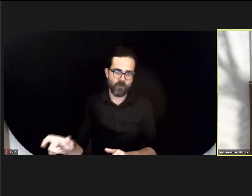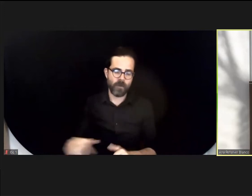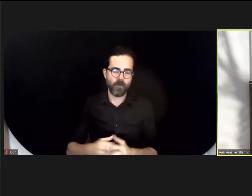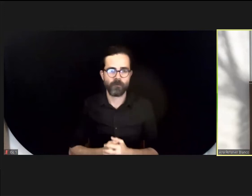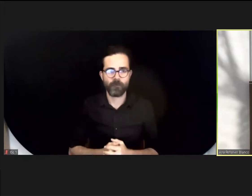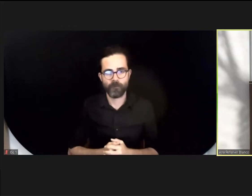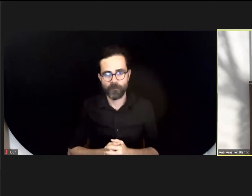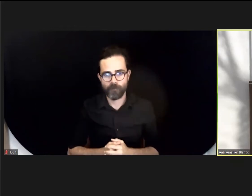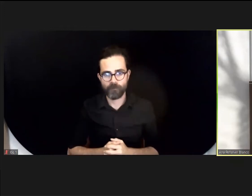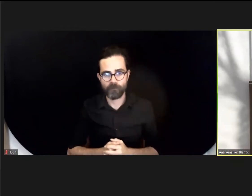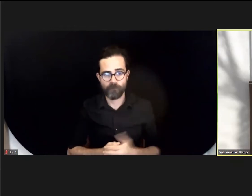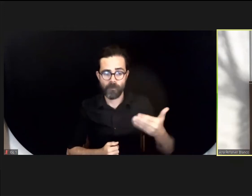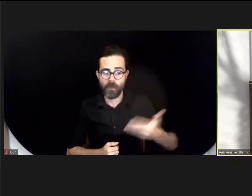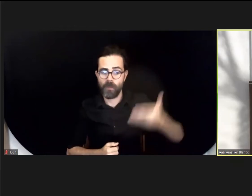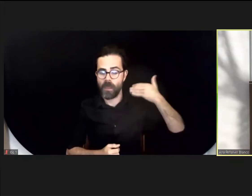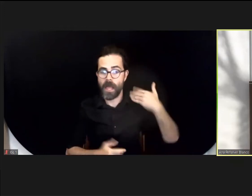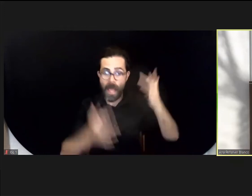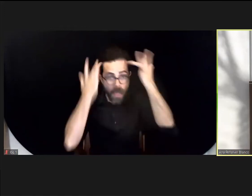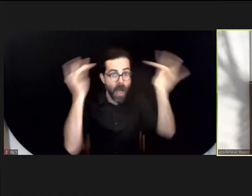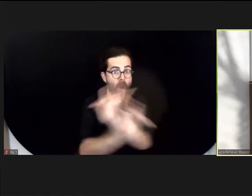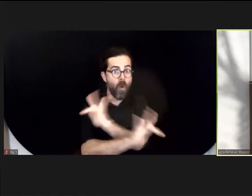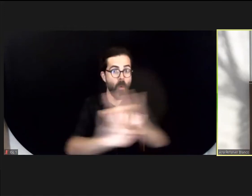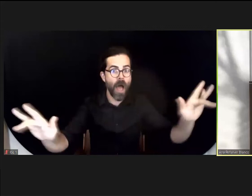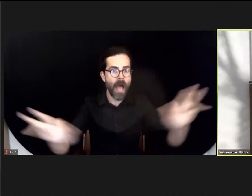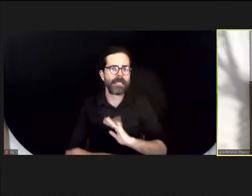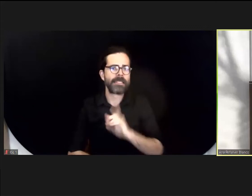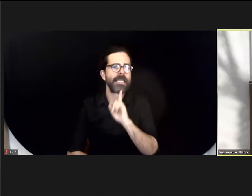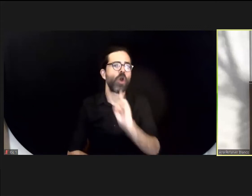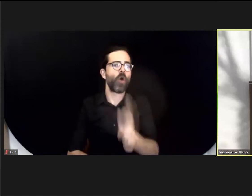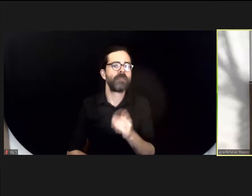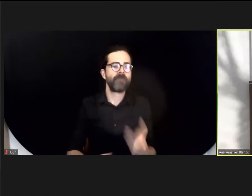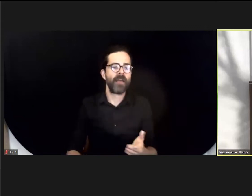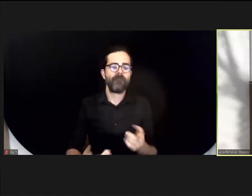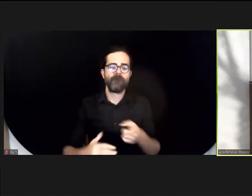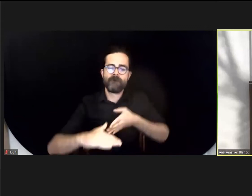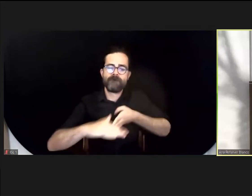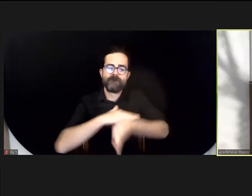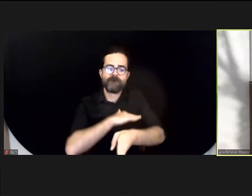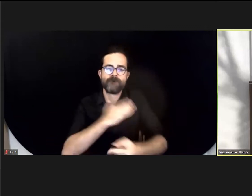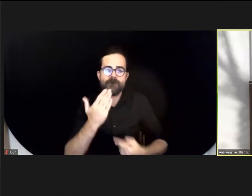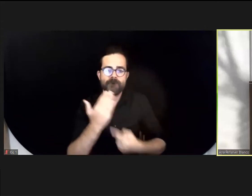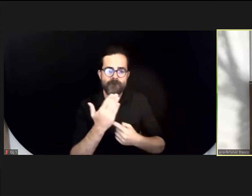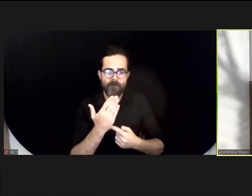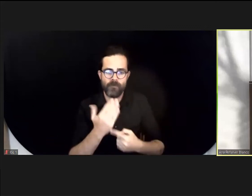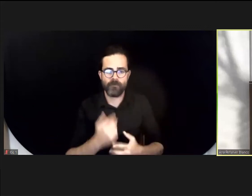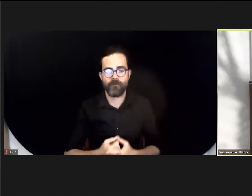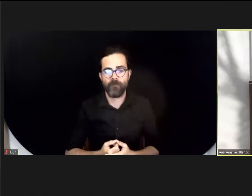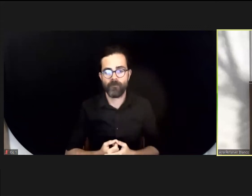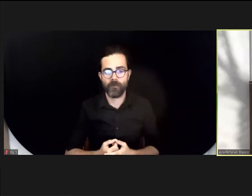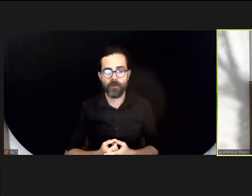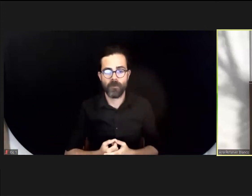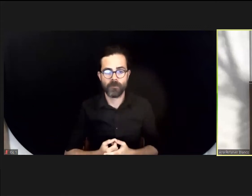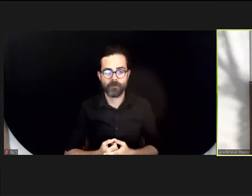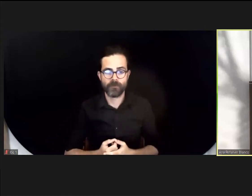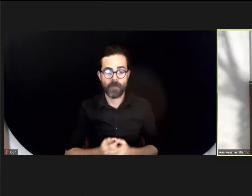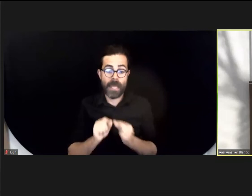awareness and commitment to make it accessible was as it follows. If we want our telecare beneficiaries to